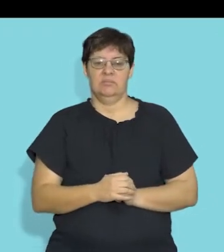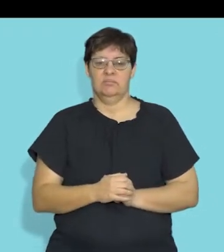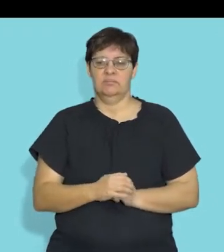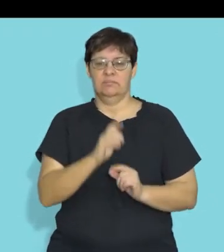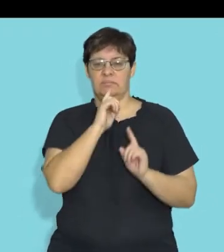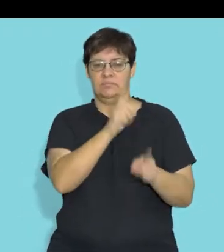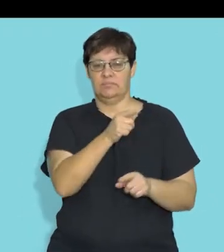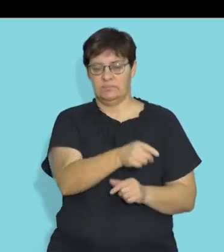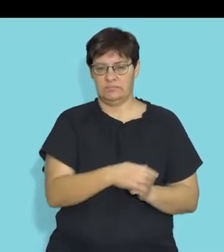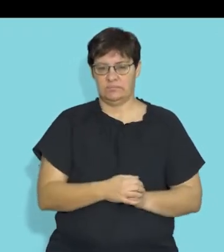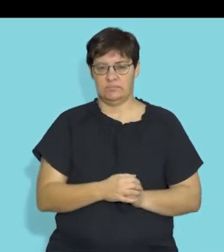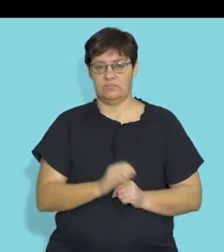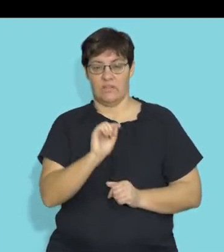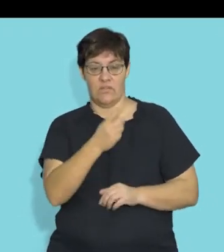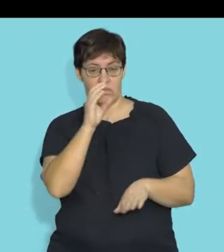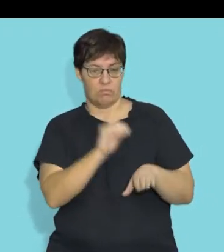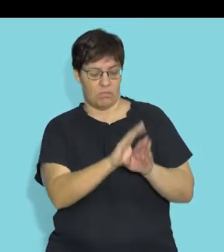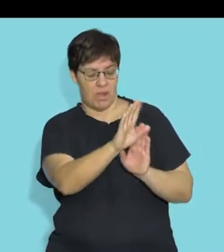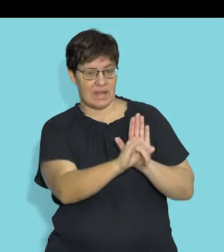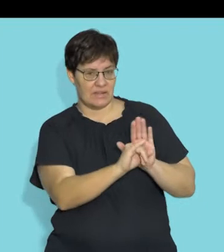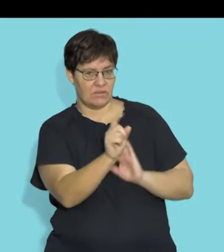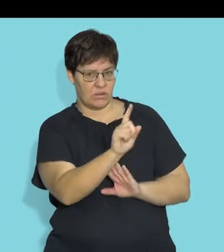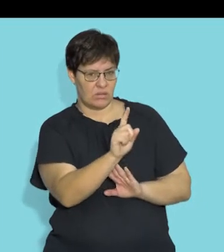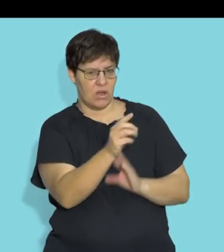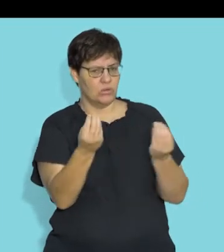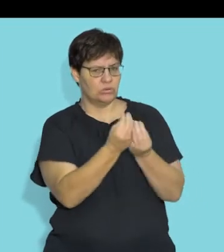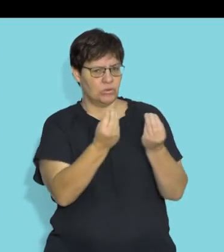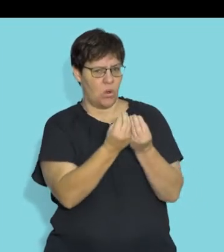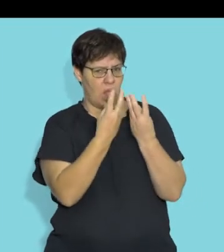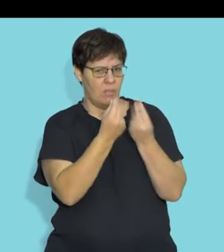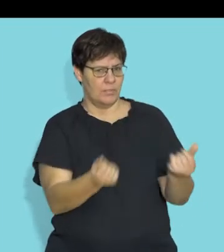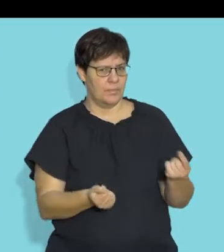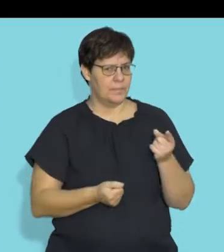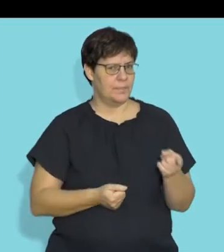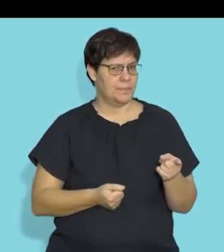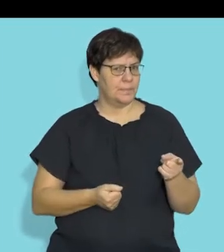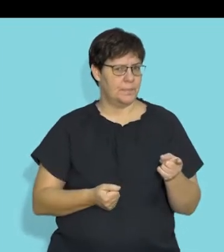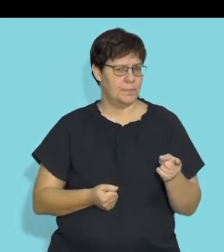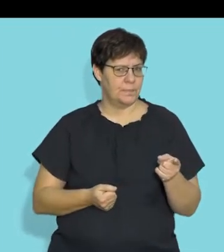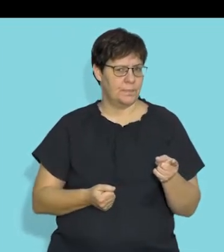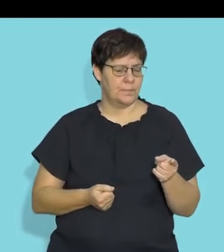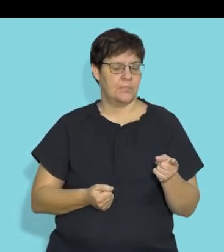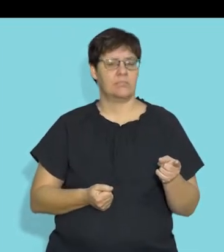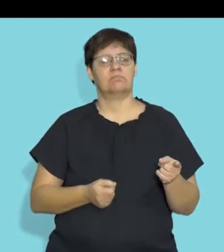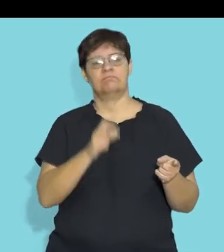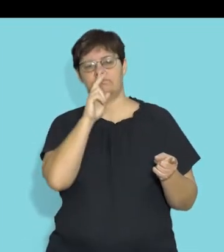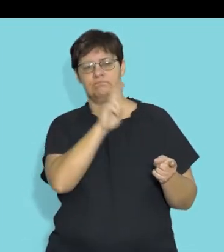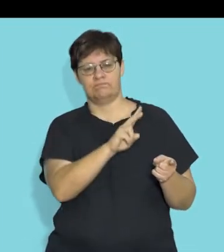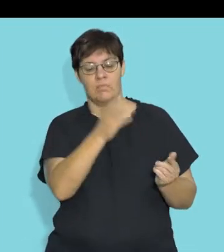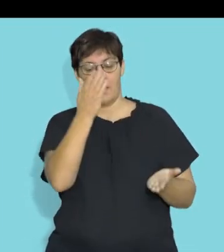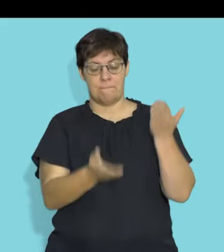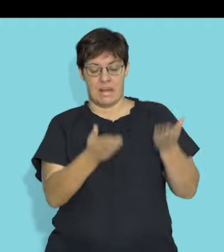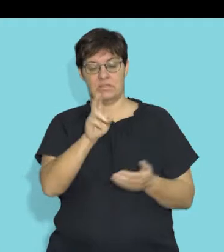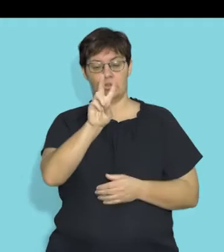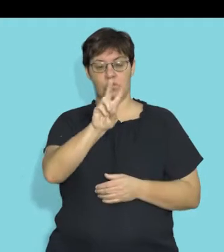answer. The first problem that you identify is missing stock. Now let's look at that. If your stock balance is